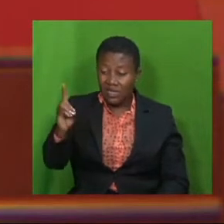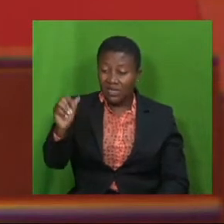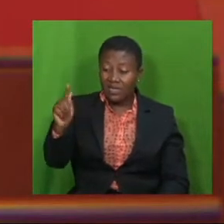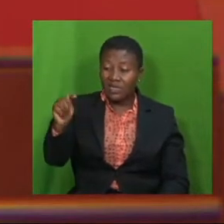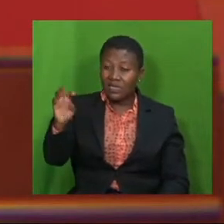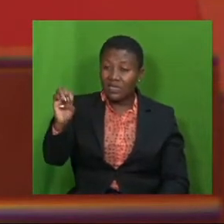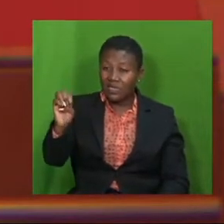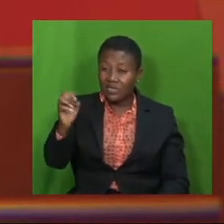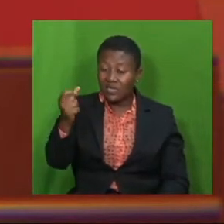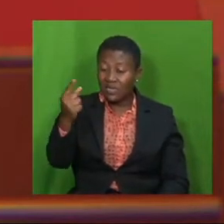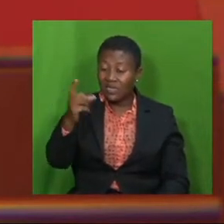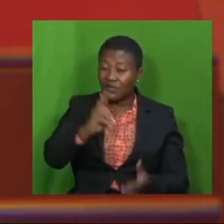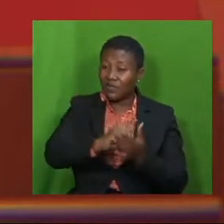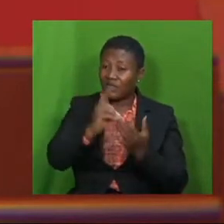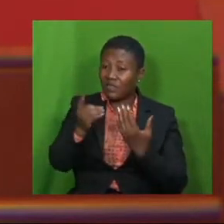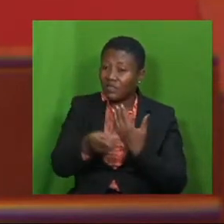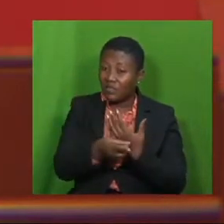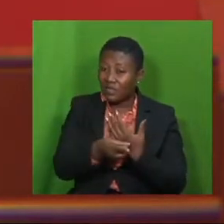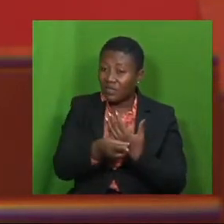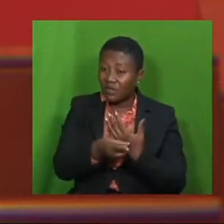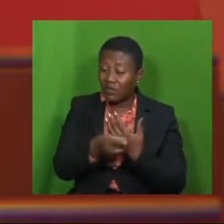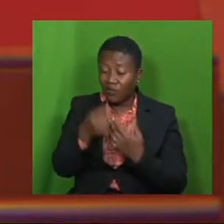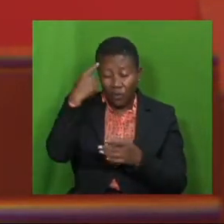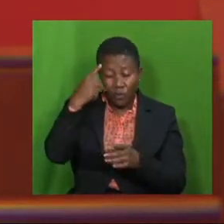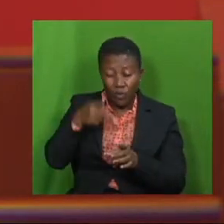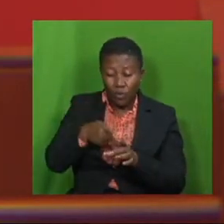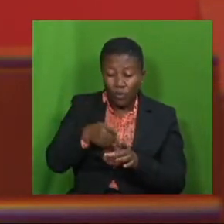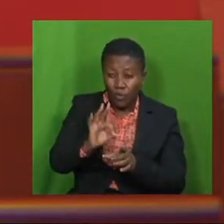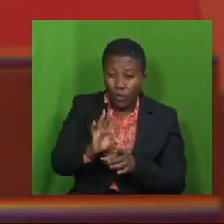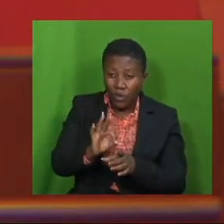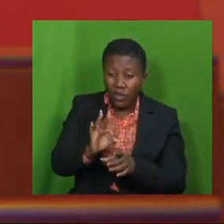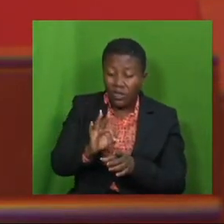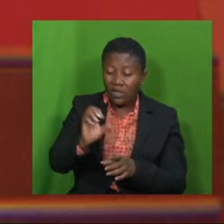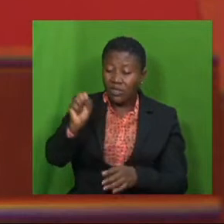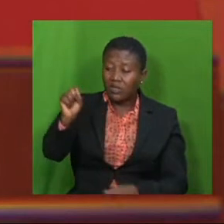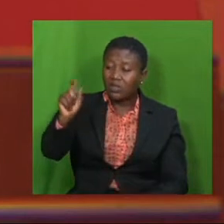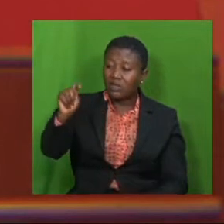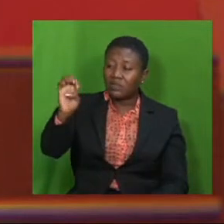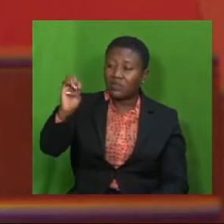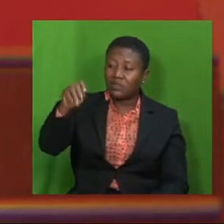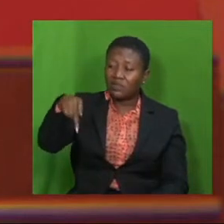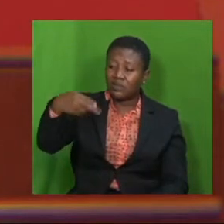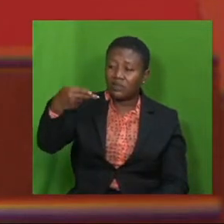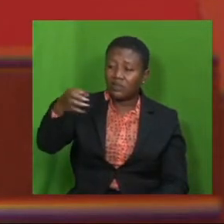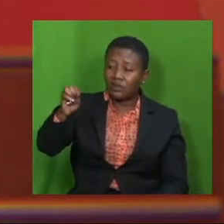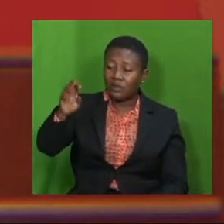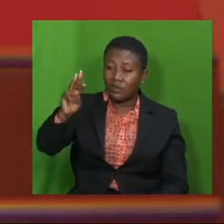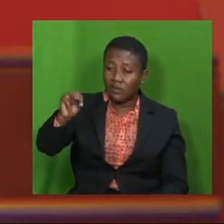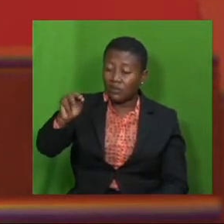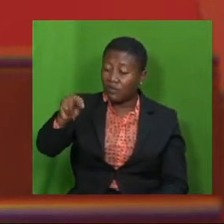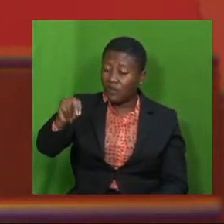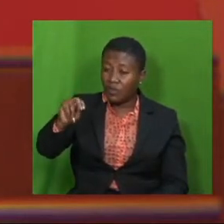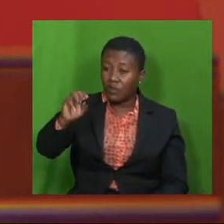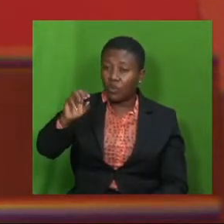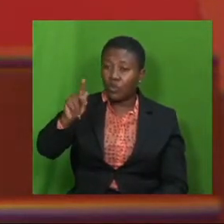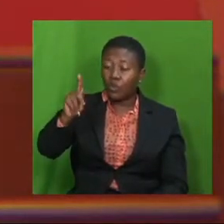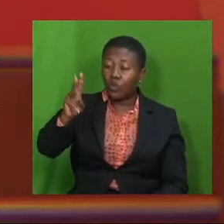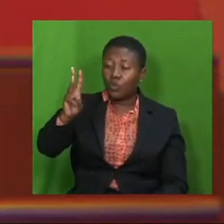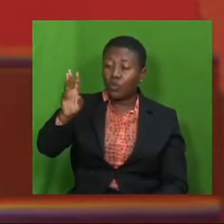2008 in the case of Professor Stephen Kweku Asare versus the Attorney General and 3